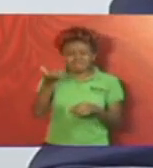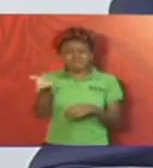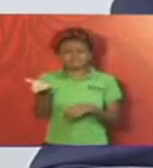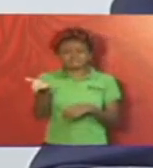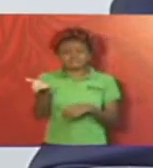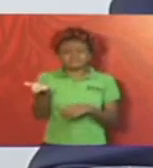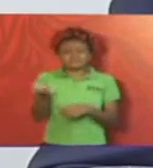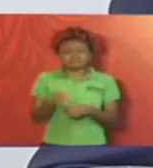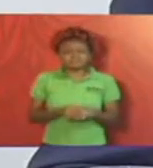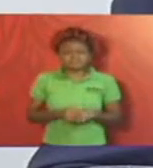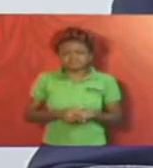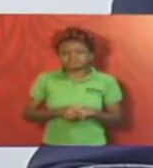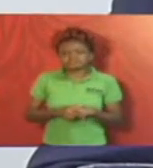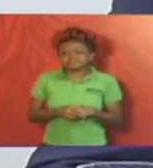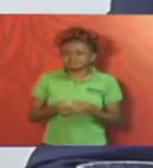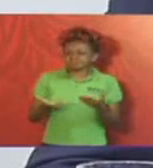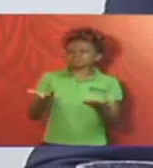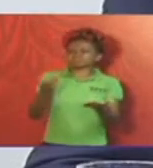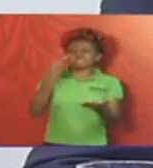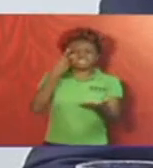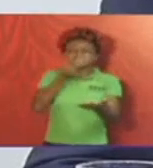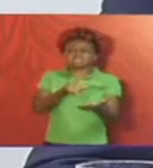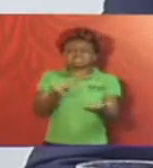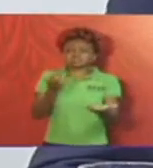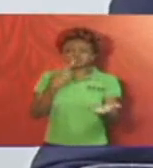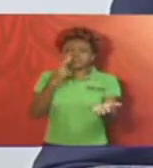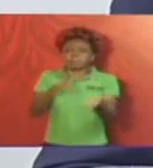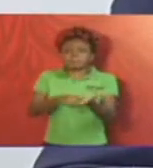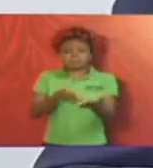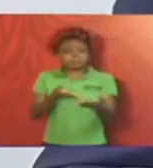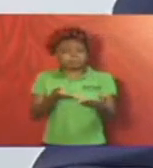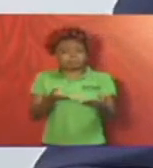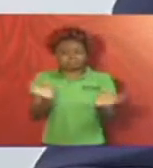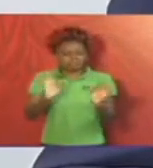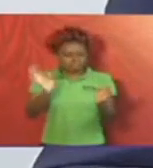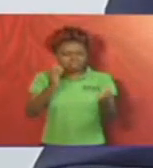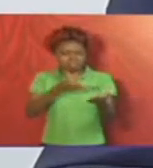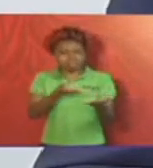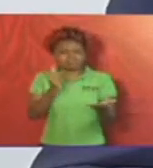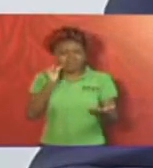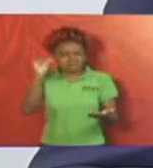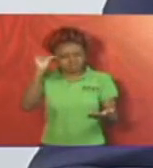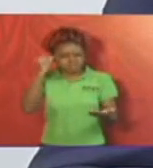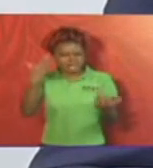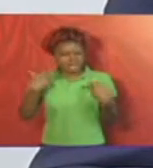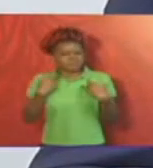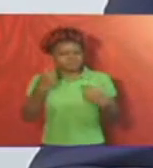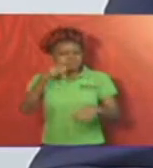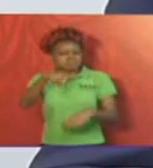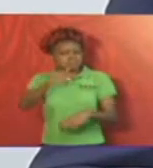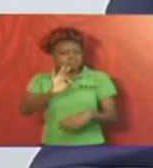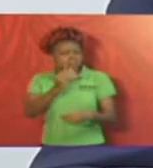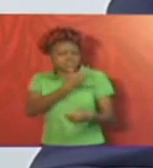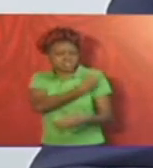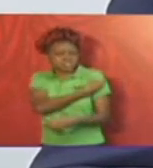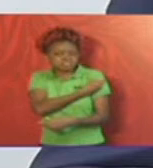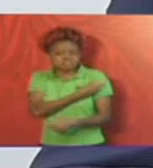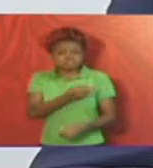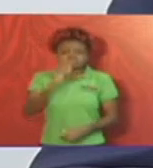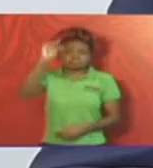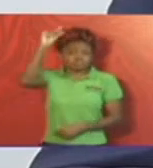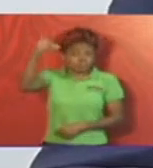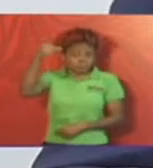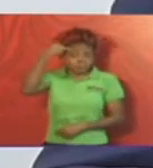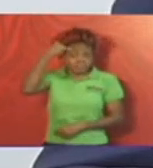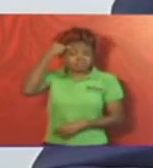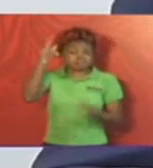suggests that adults are receiving the Pfizer vaccines. The policy of the government is that the Pfizer vaccines at this